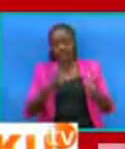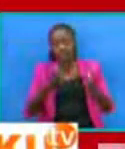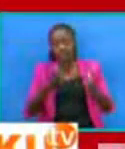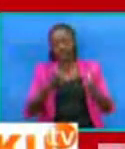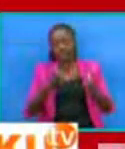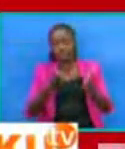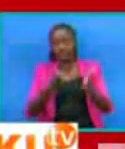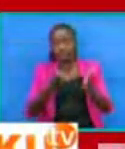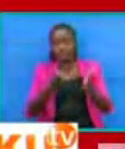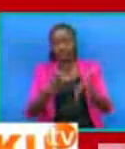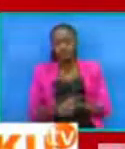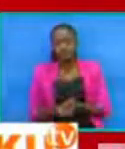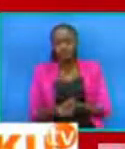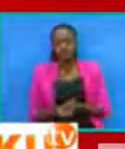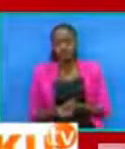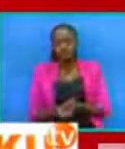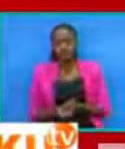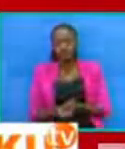or participants